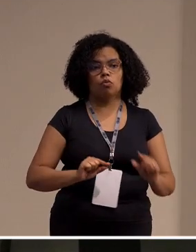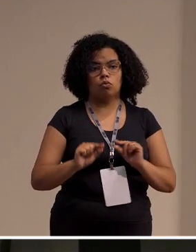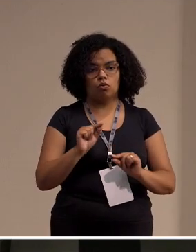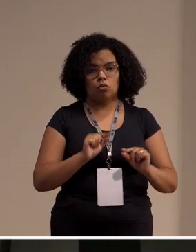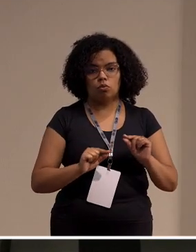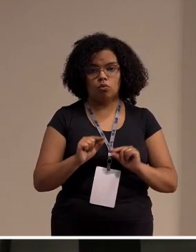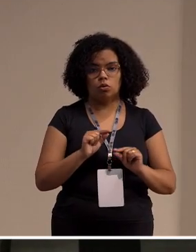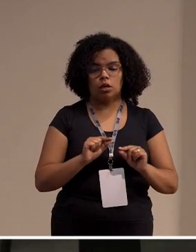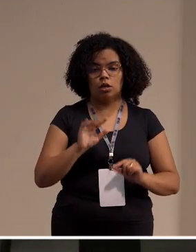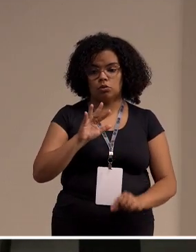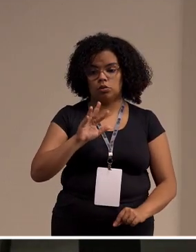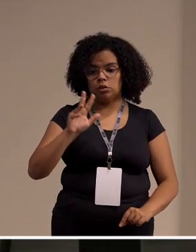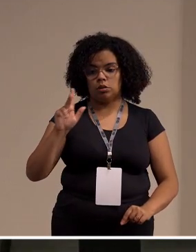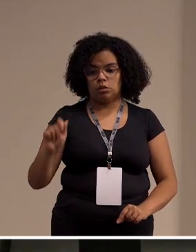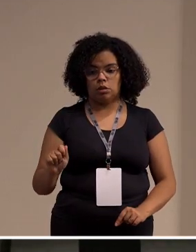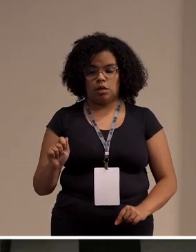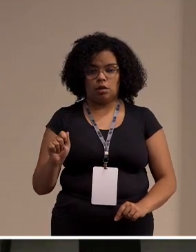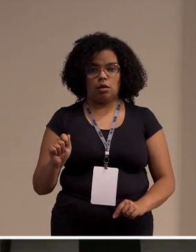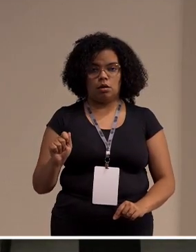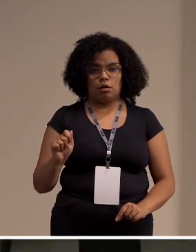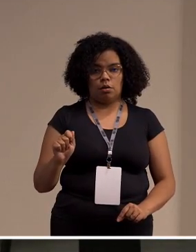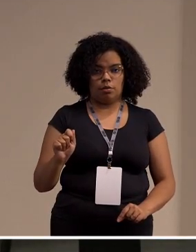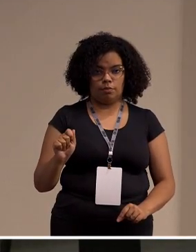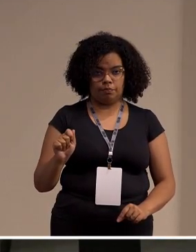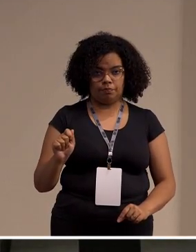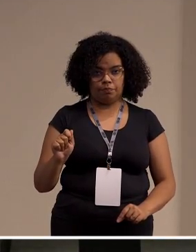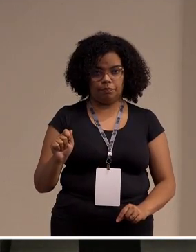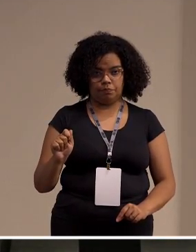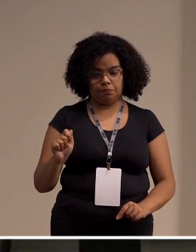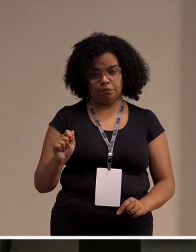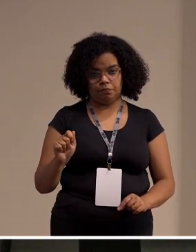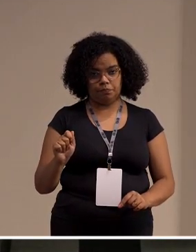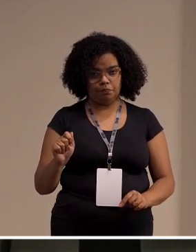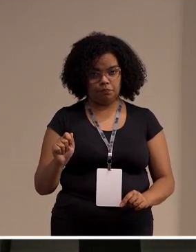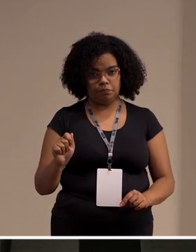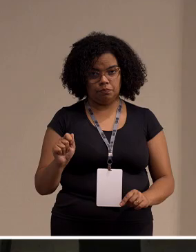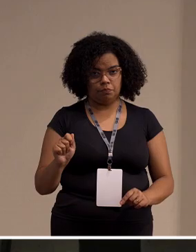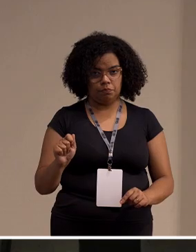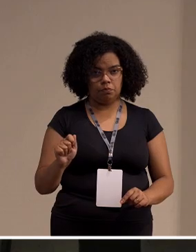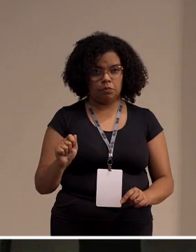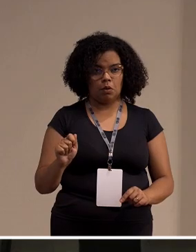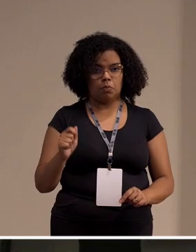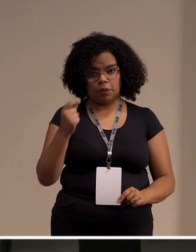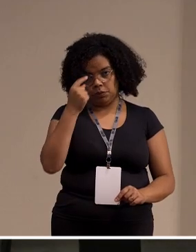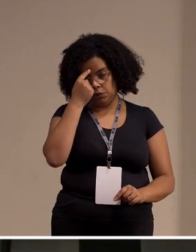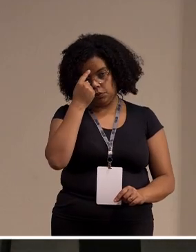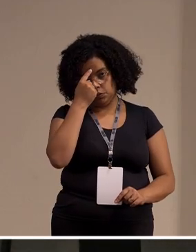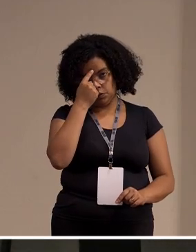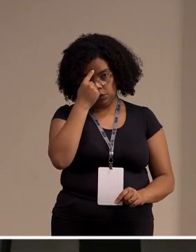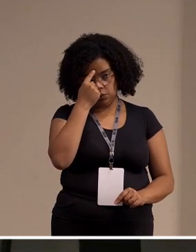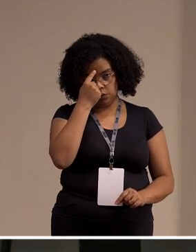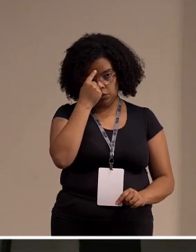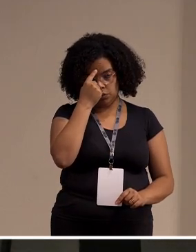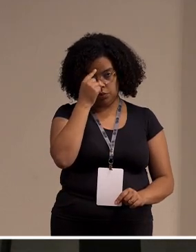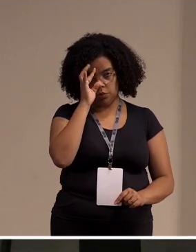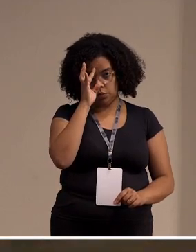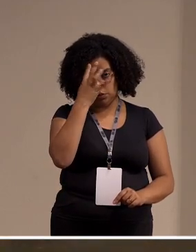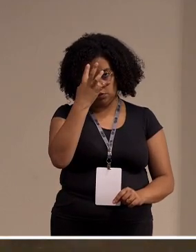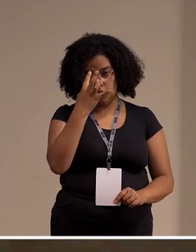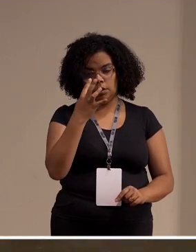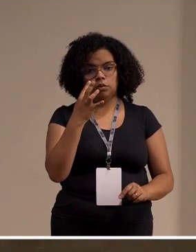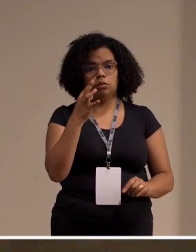os afro-americanos estão, de alguma maneira, projetando para o resultado dessa